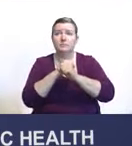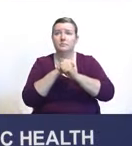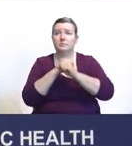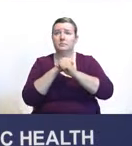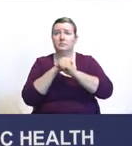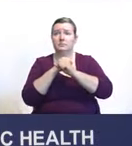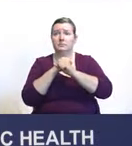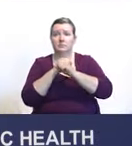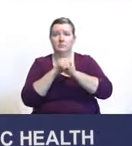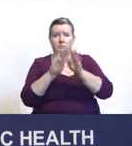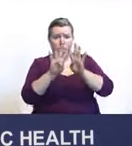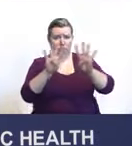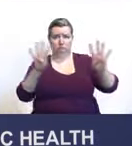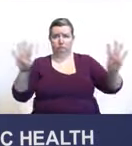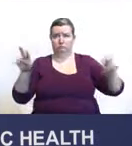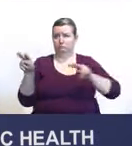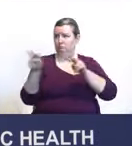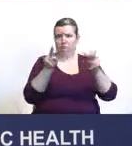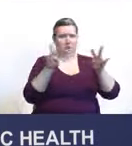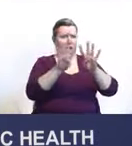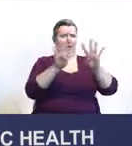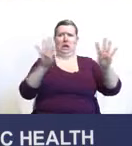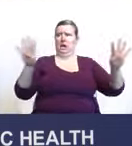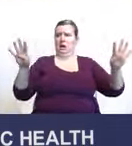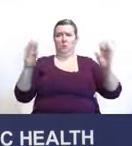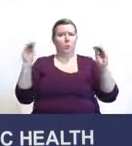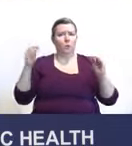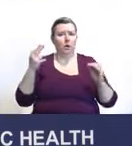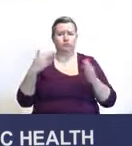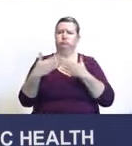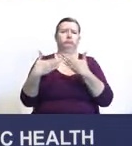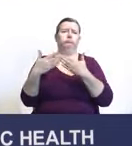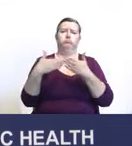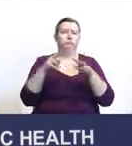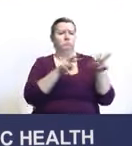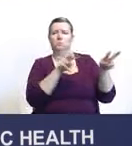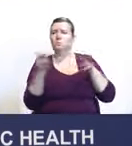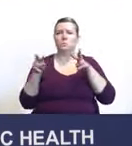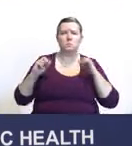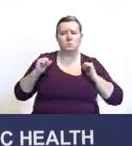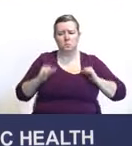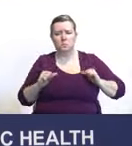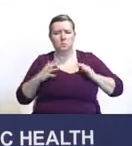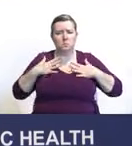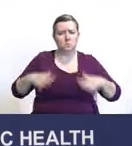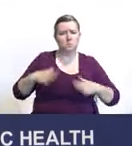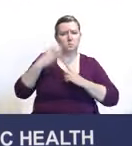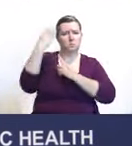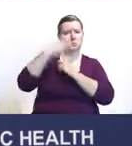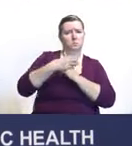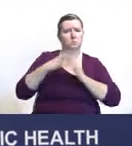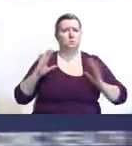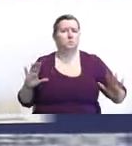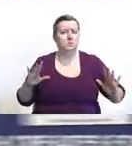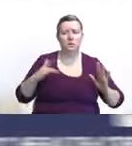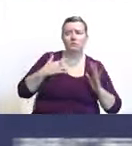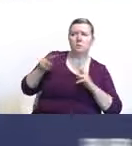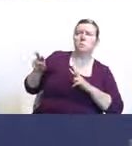alone helps us in mitigating some of those challenges that come with large crowds like that. Well said.